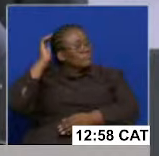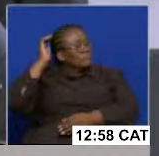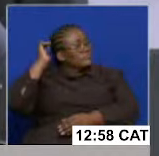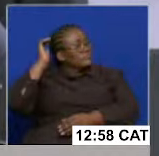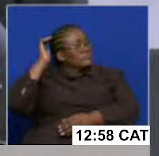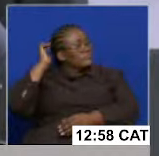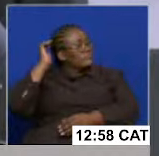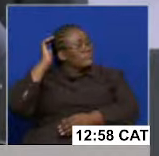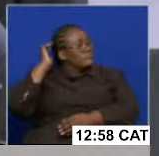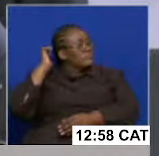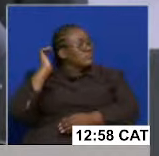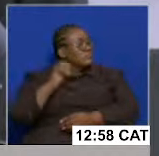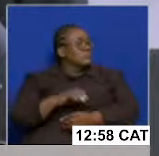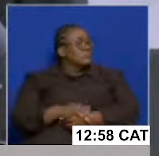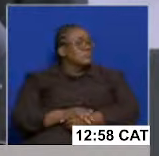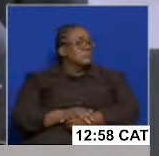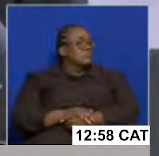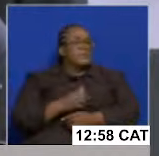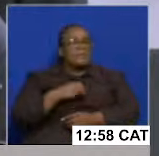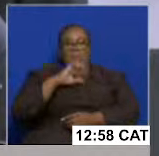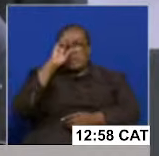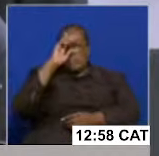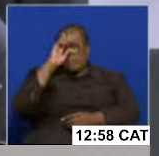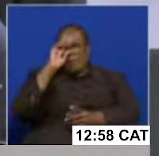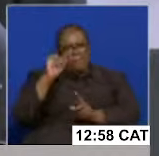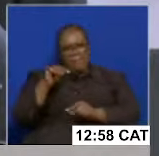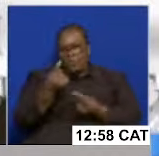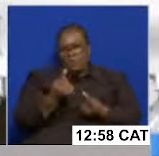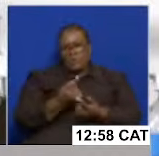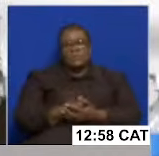I can't remember. Okay.